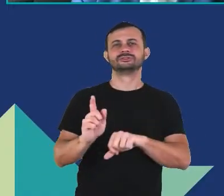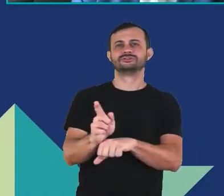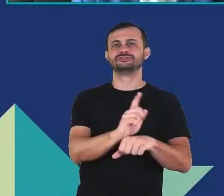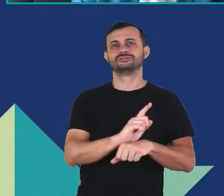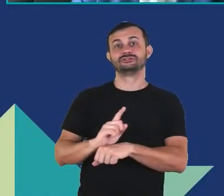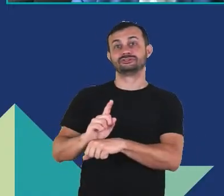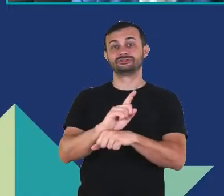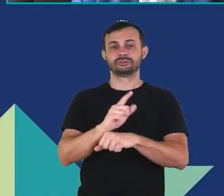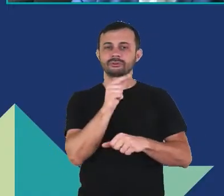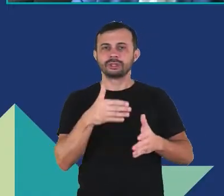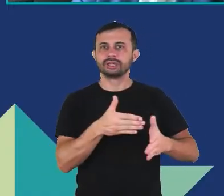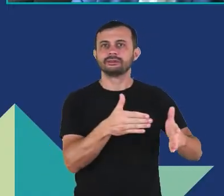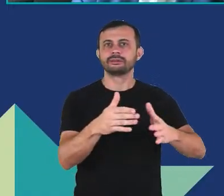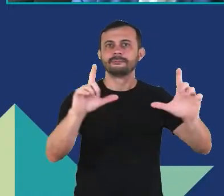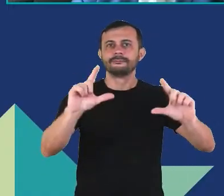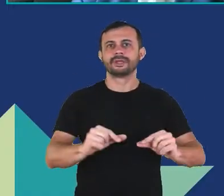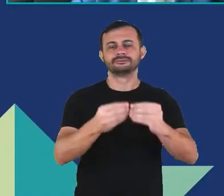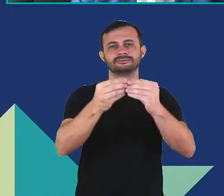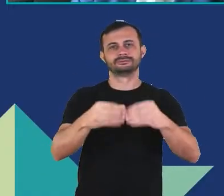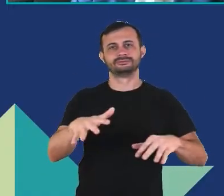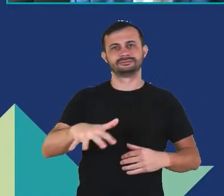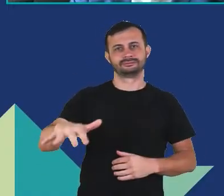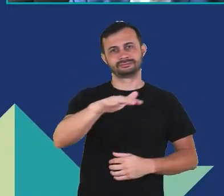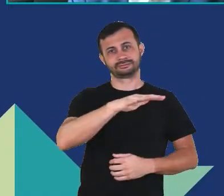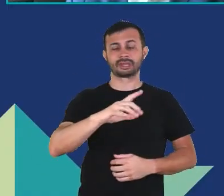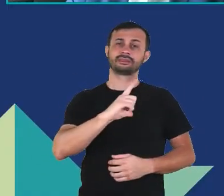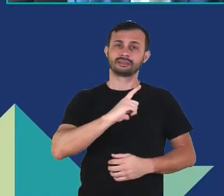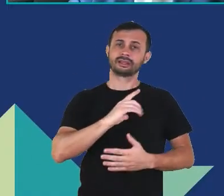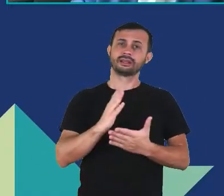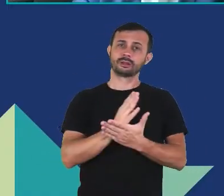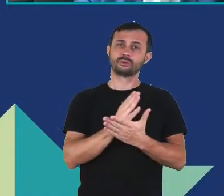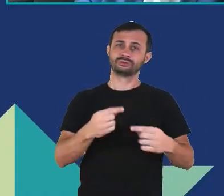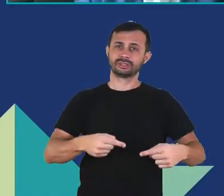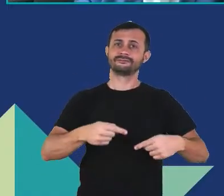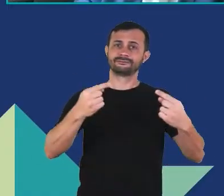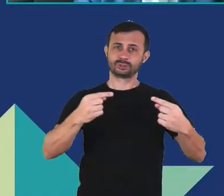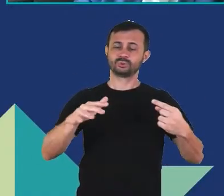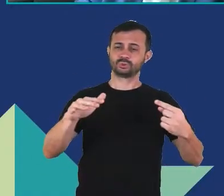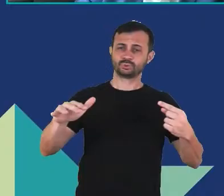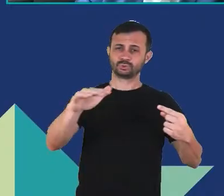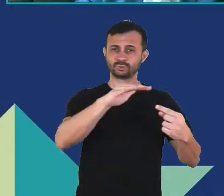So there are some challenges with and opportunities with